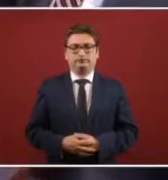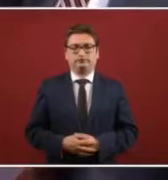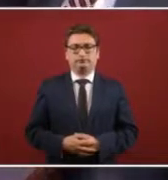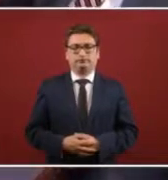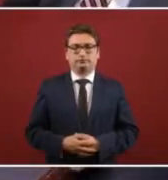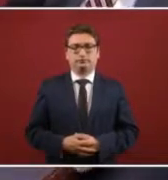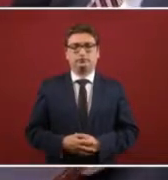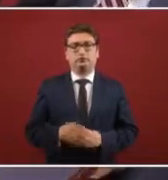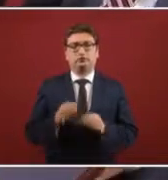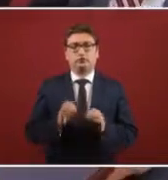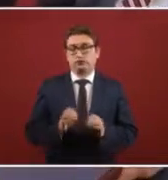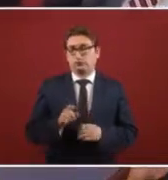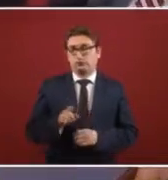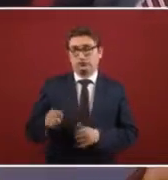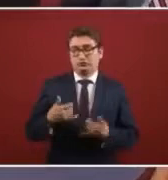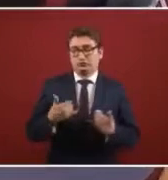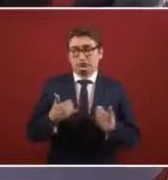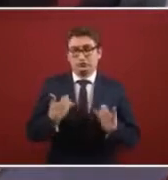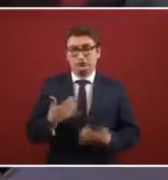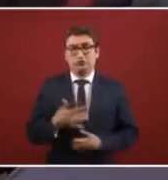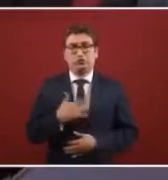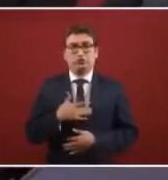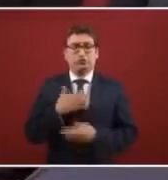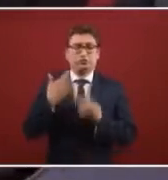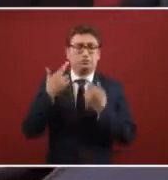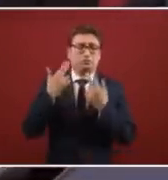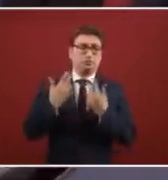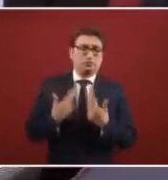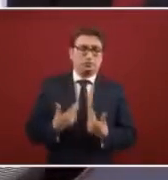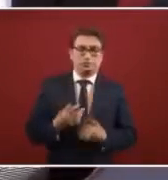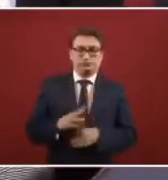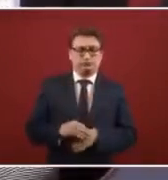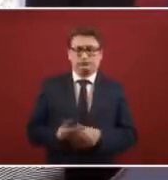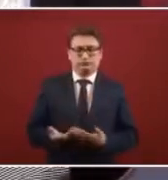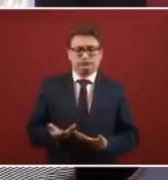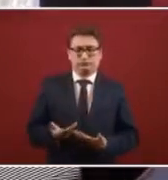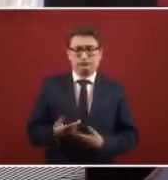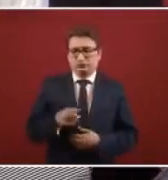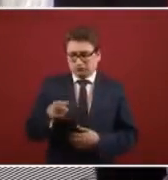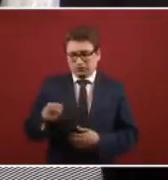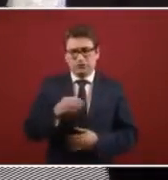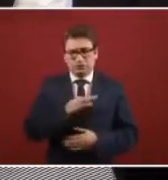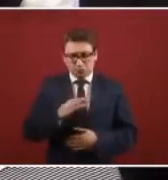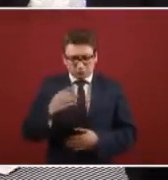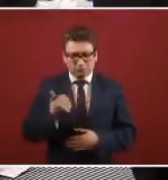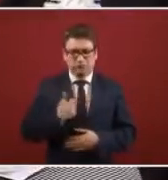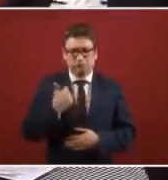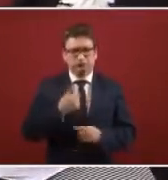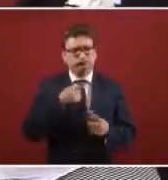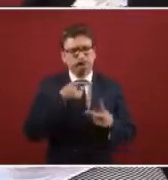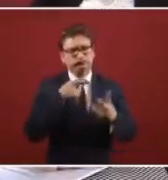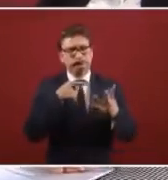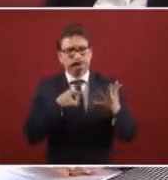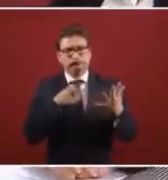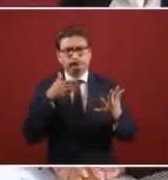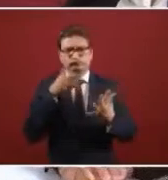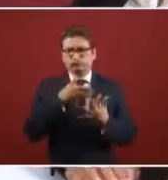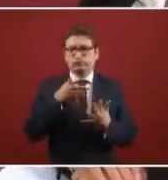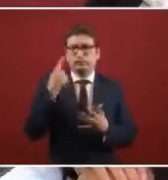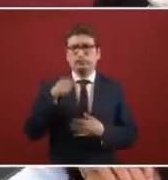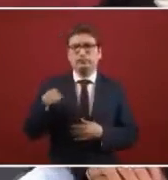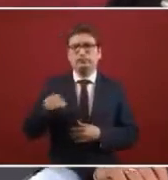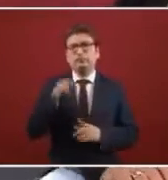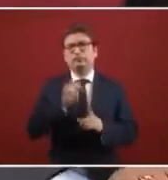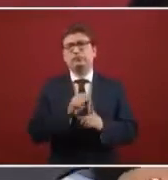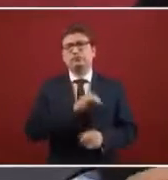decepcione, that they lose their wills, que no tenga opción, que no tenga that they feel like they alternativas, have no option or